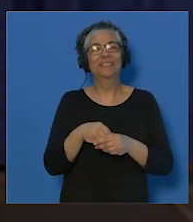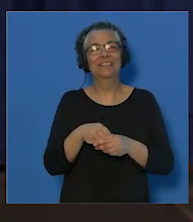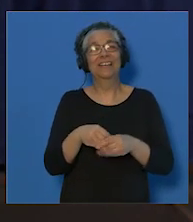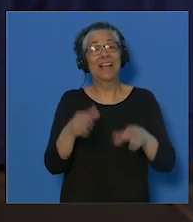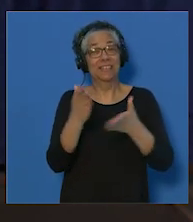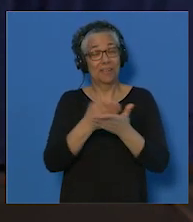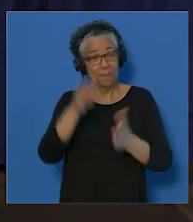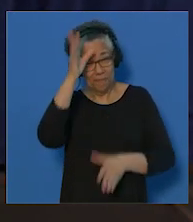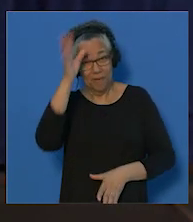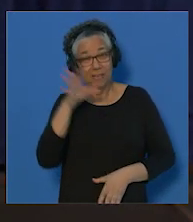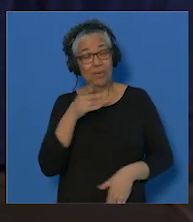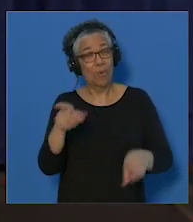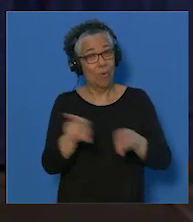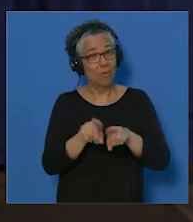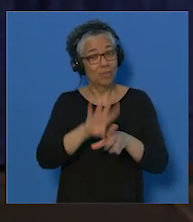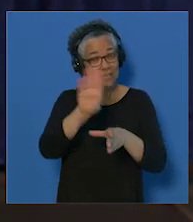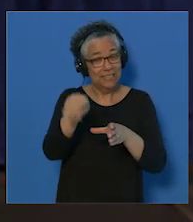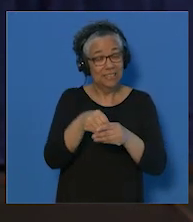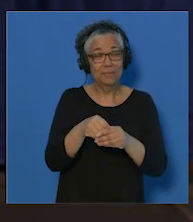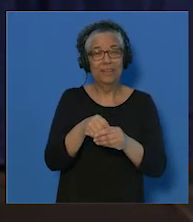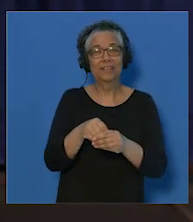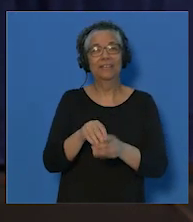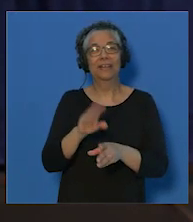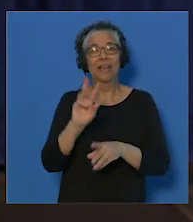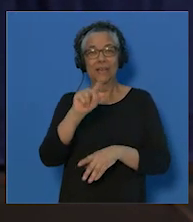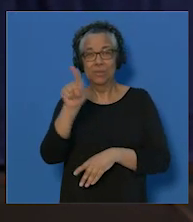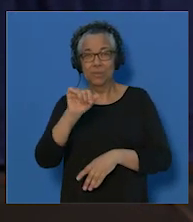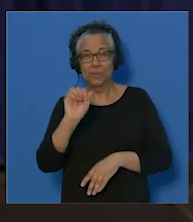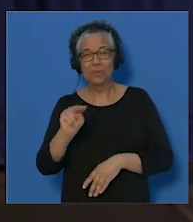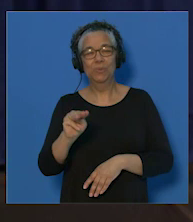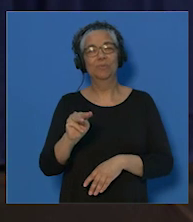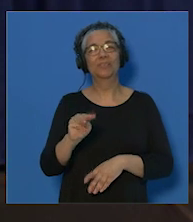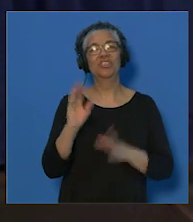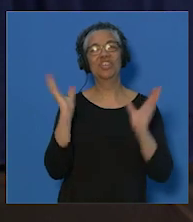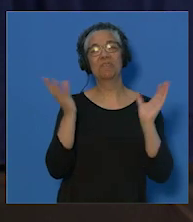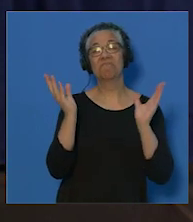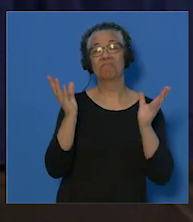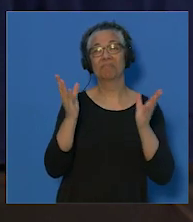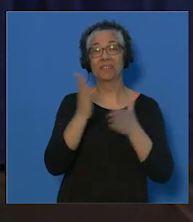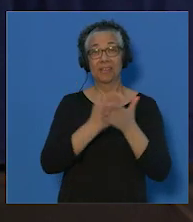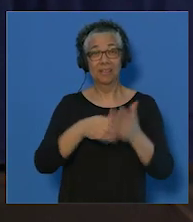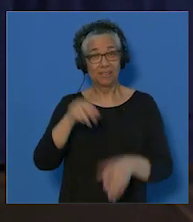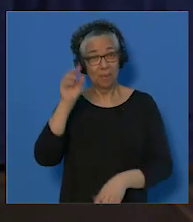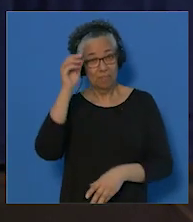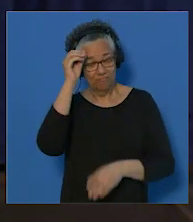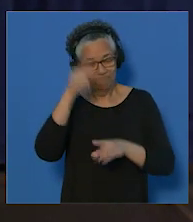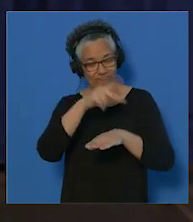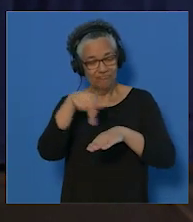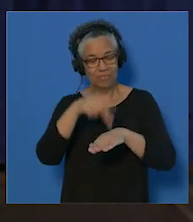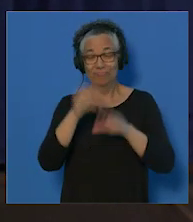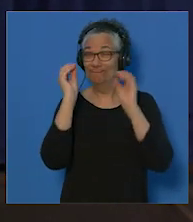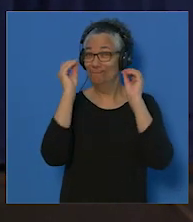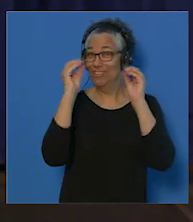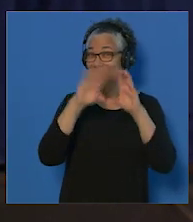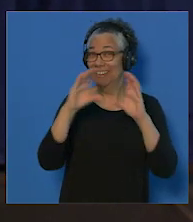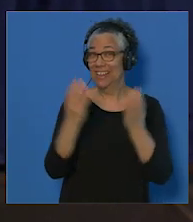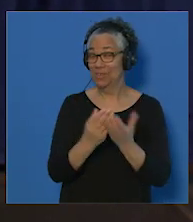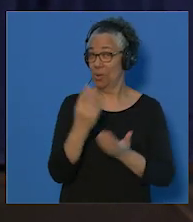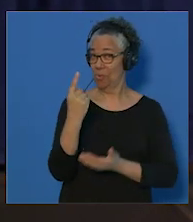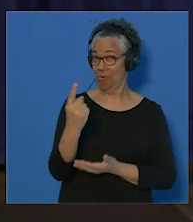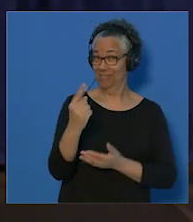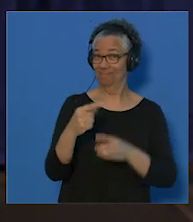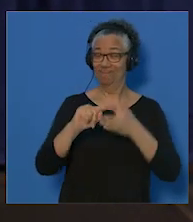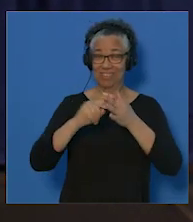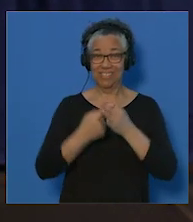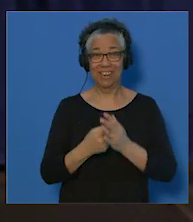have participated in Zoom chat and choose. There are some principals who are teaching classes, and one principal has even launched a YouTube channel